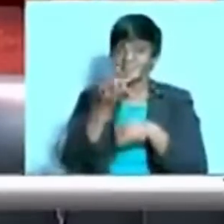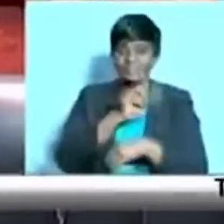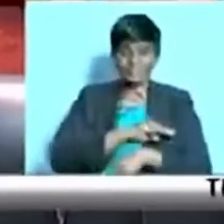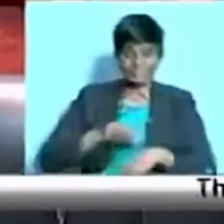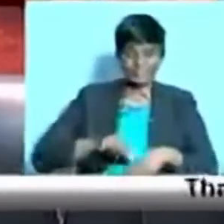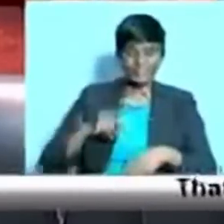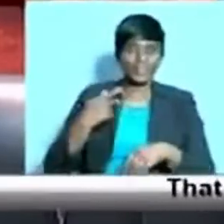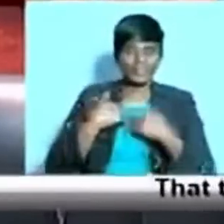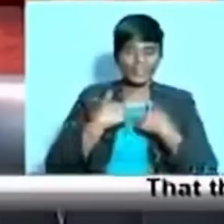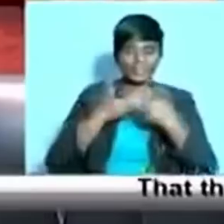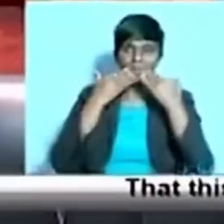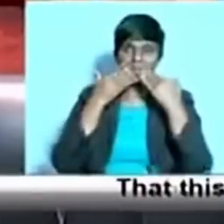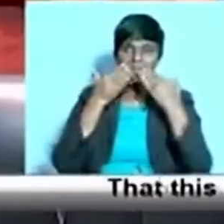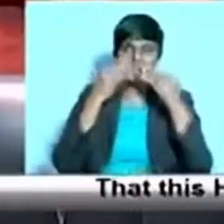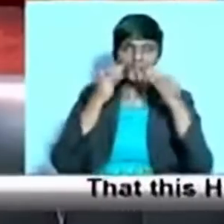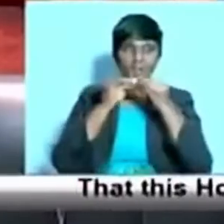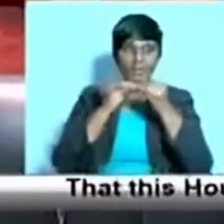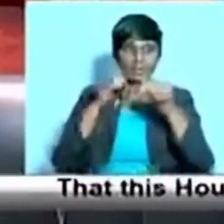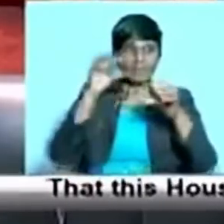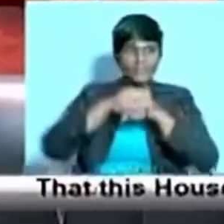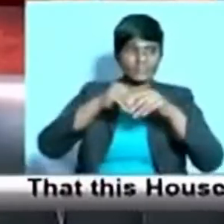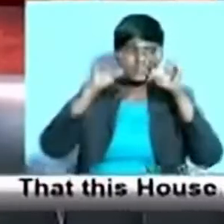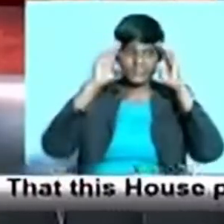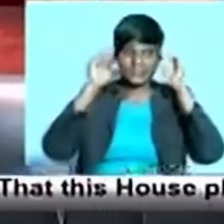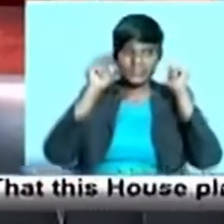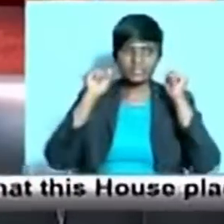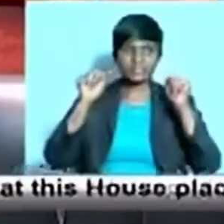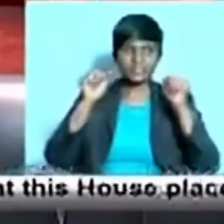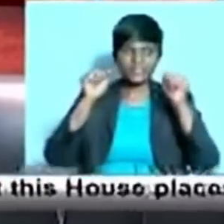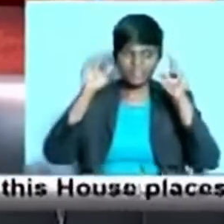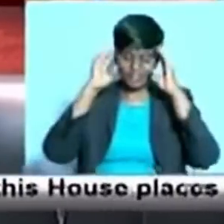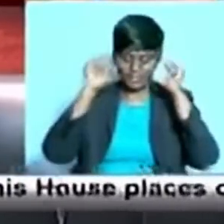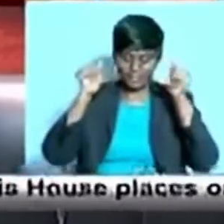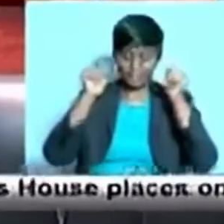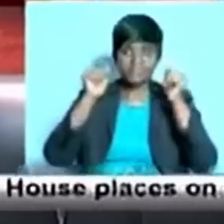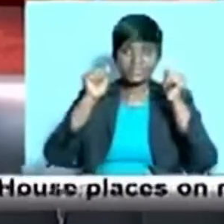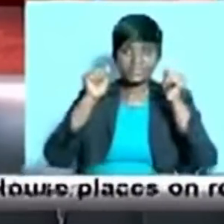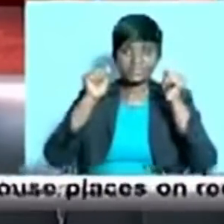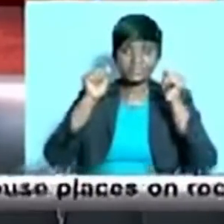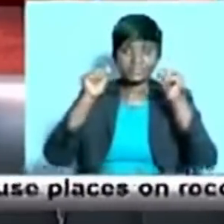have appreciated the coming of the President